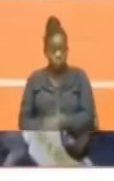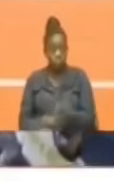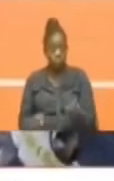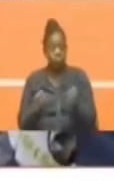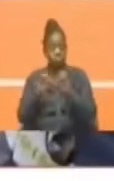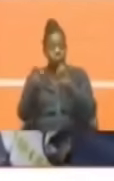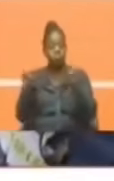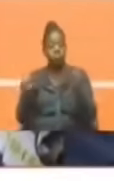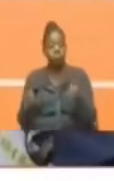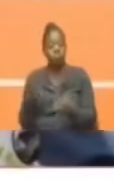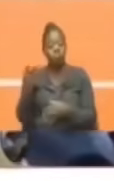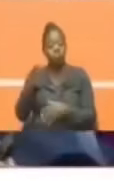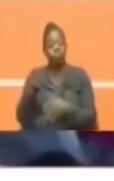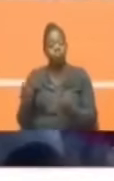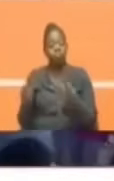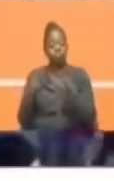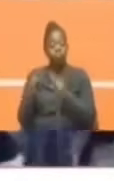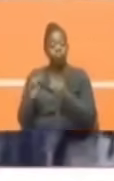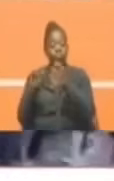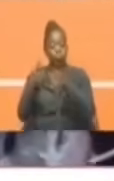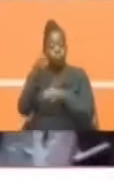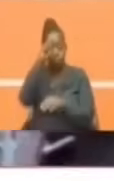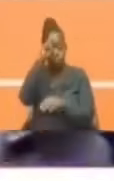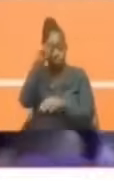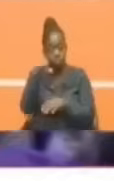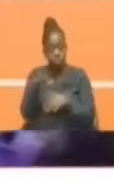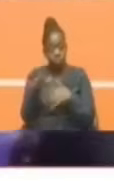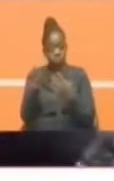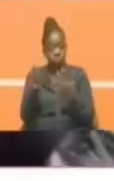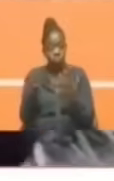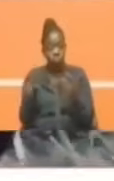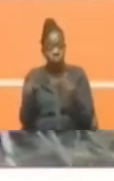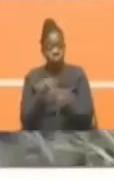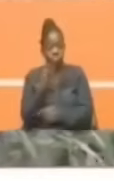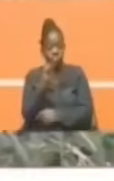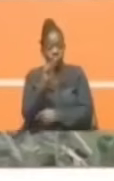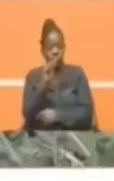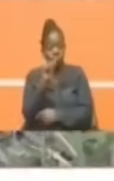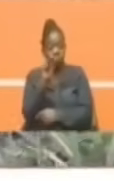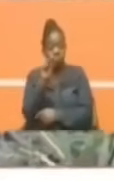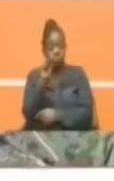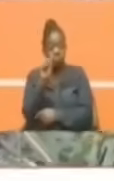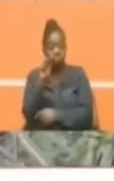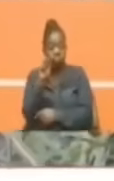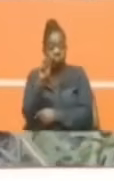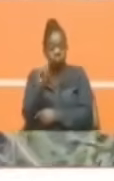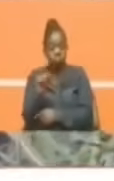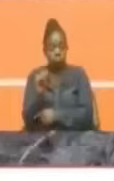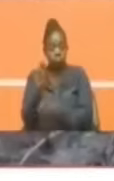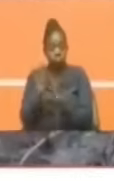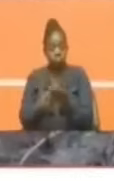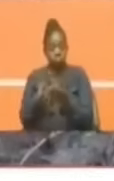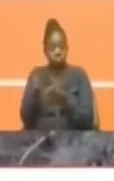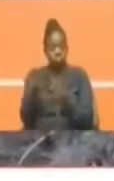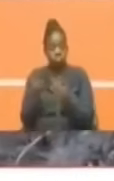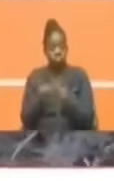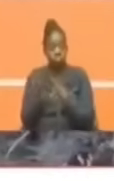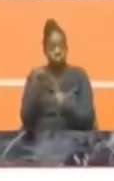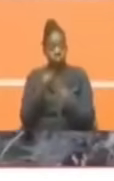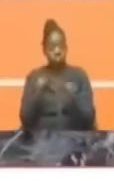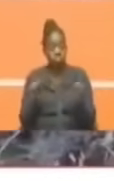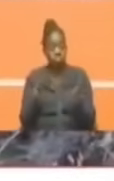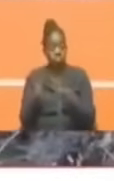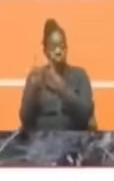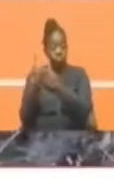Amawulire g'omuggo okwetonda ogasaasaanye mu byalo mu ggombolola okuli Kyesiiga ne Kyannamukaaka e Masaka ne Kyotera era abantu ne batandika